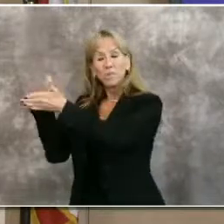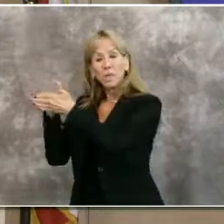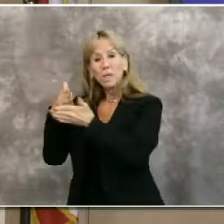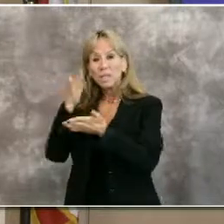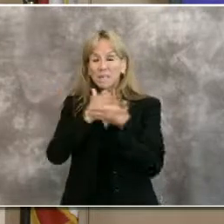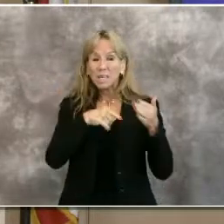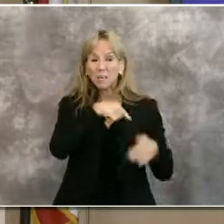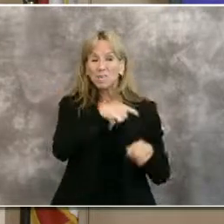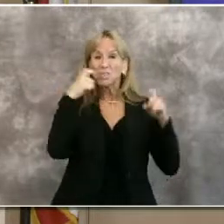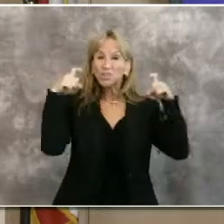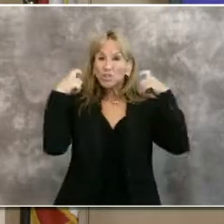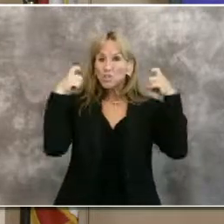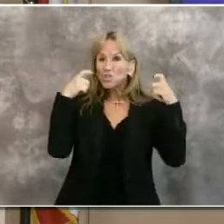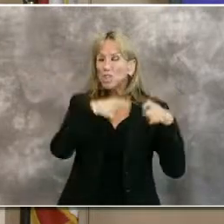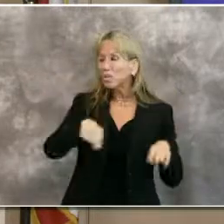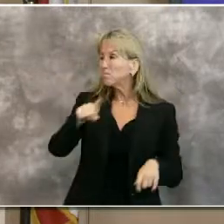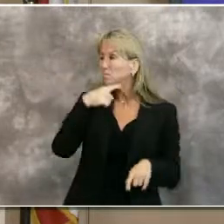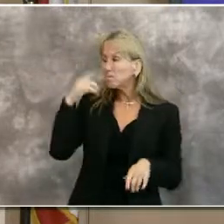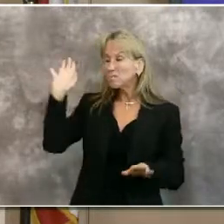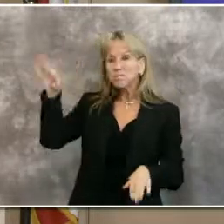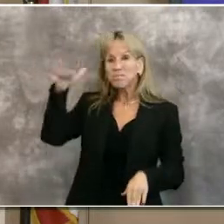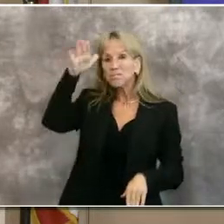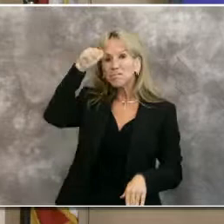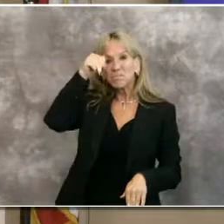that insist on staying open right now.